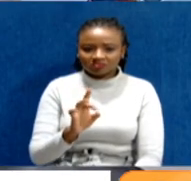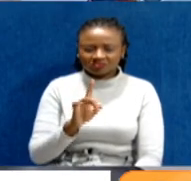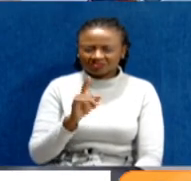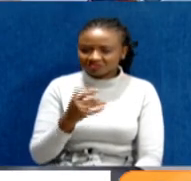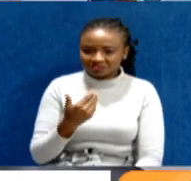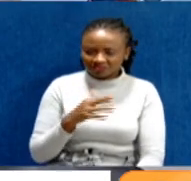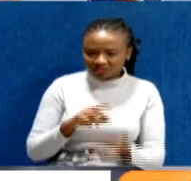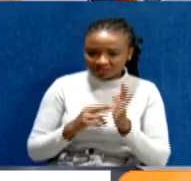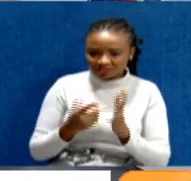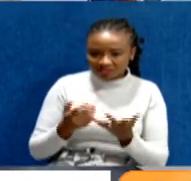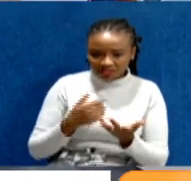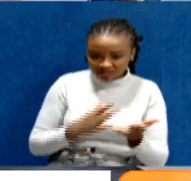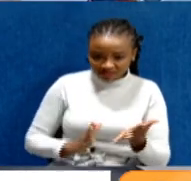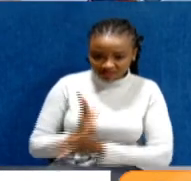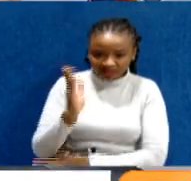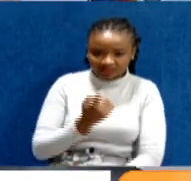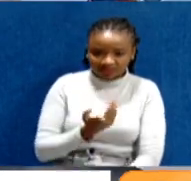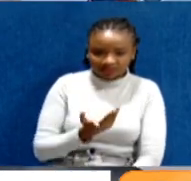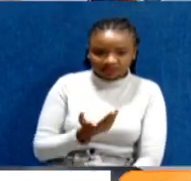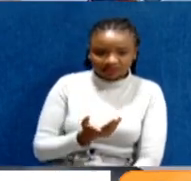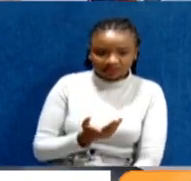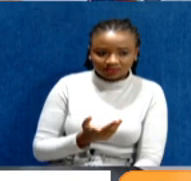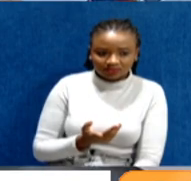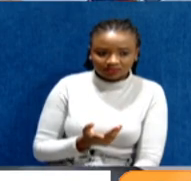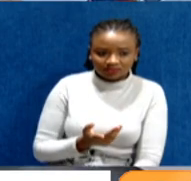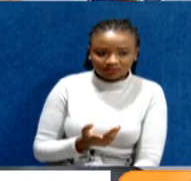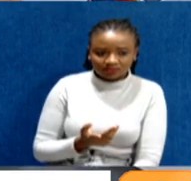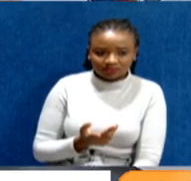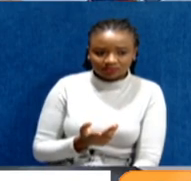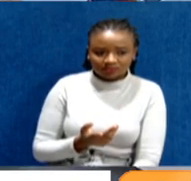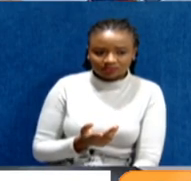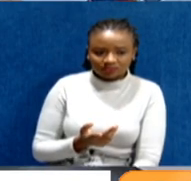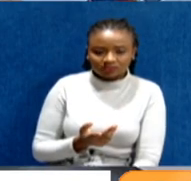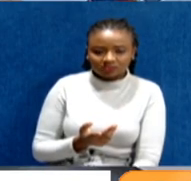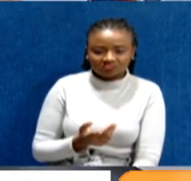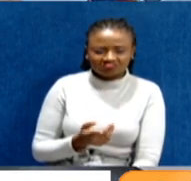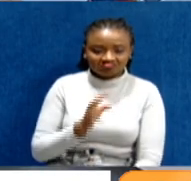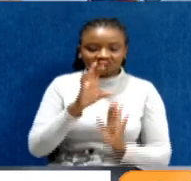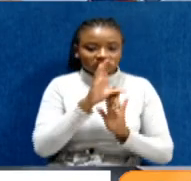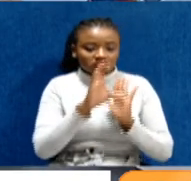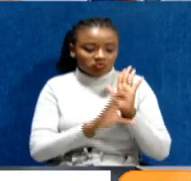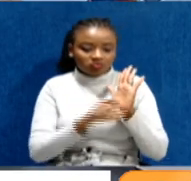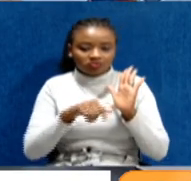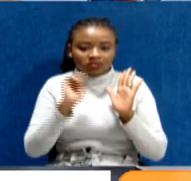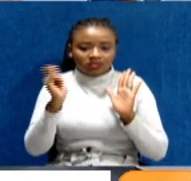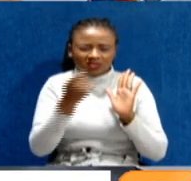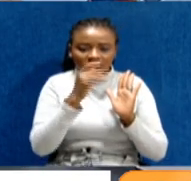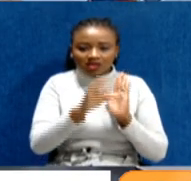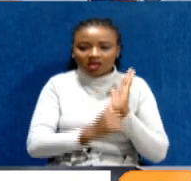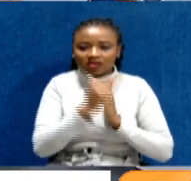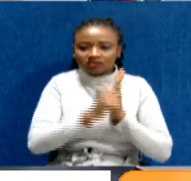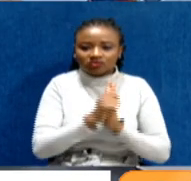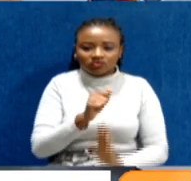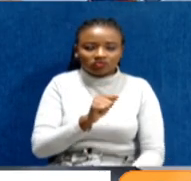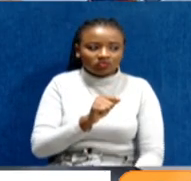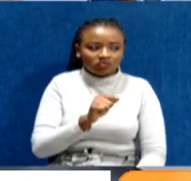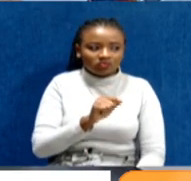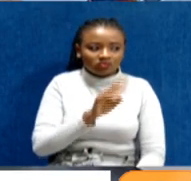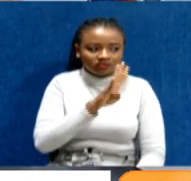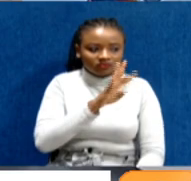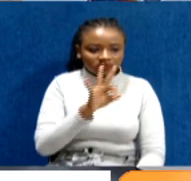food? Yes, we do have. Yeah. One in our Constitution of Kenya, Article